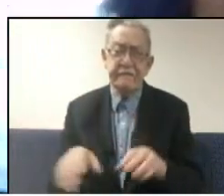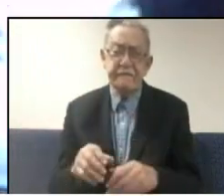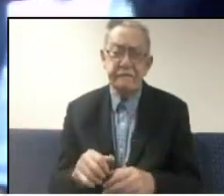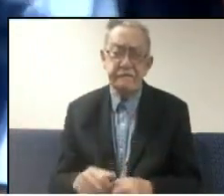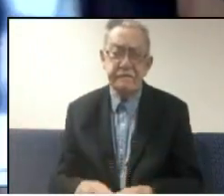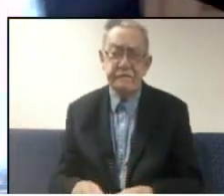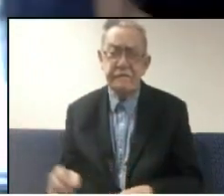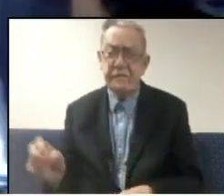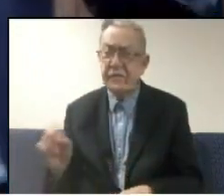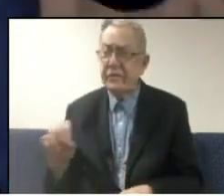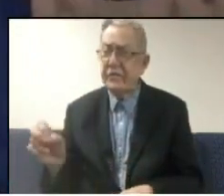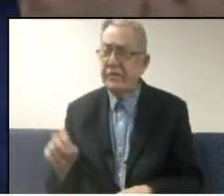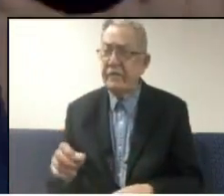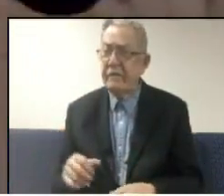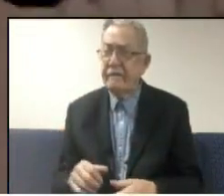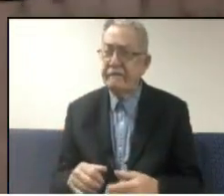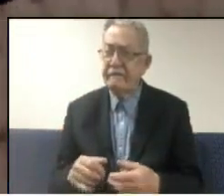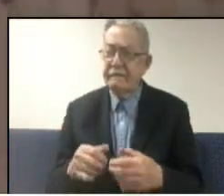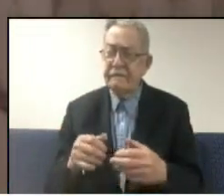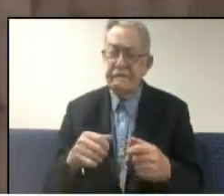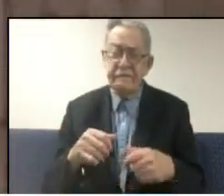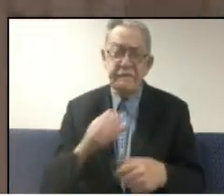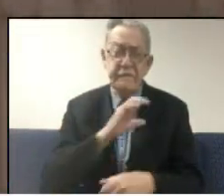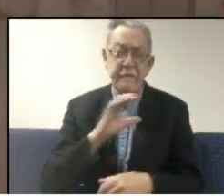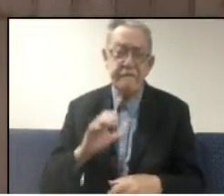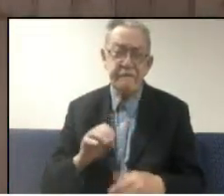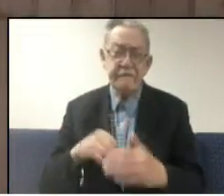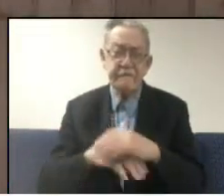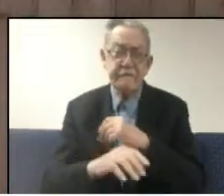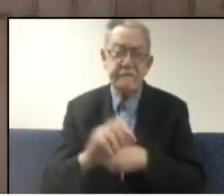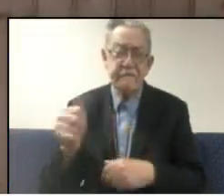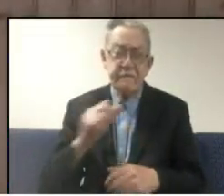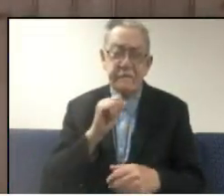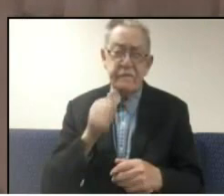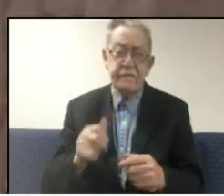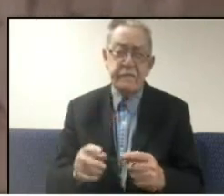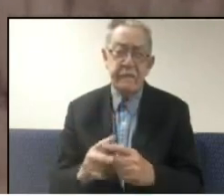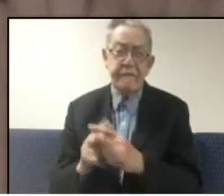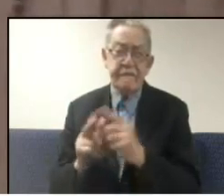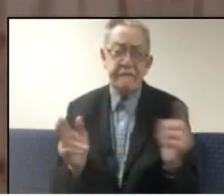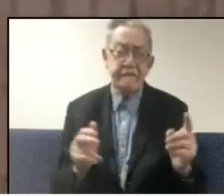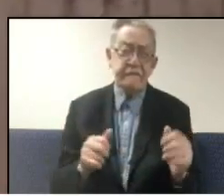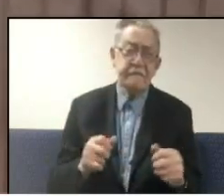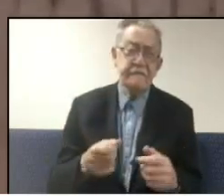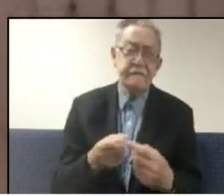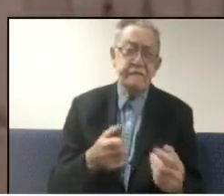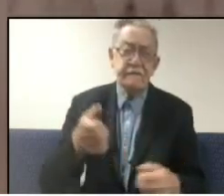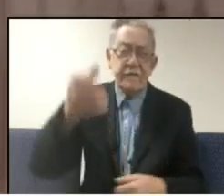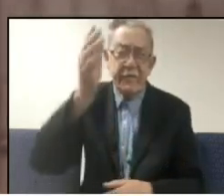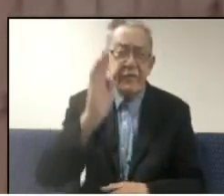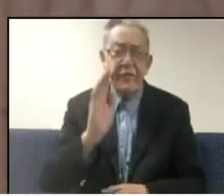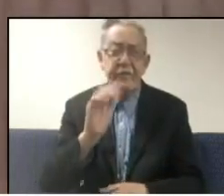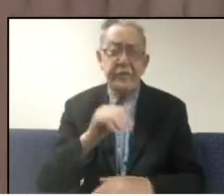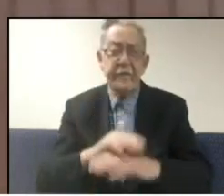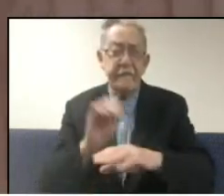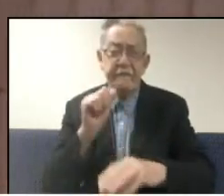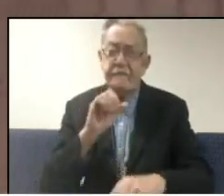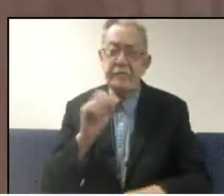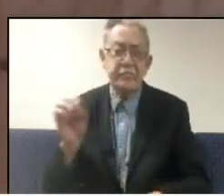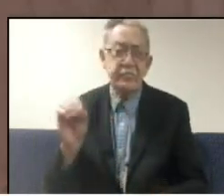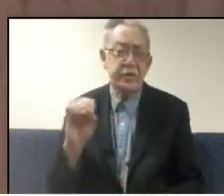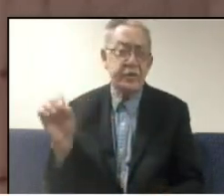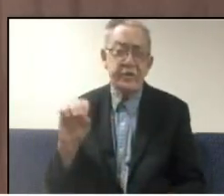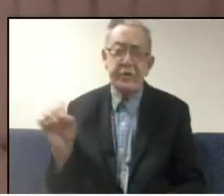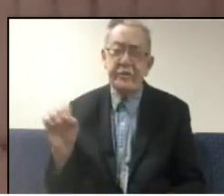no Christ in it at all, that doesn't exclude you from God's calling. Not at all. In fact,